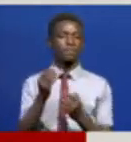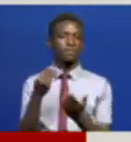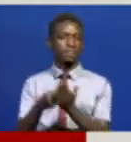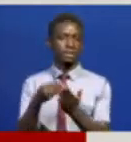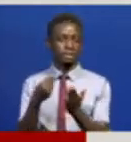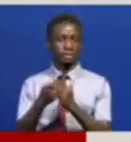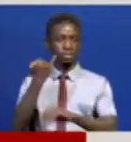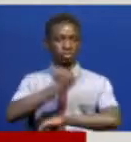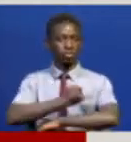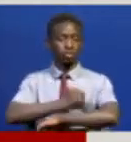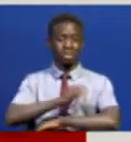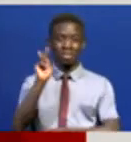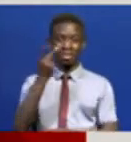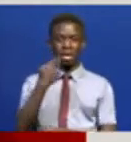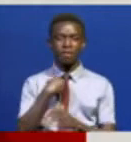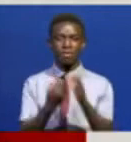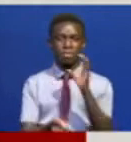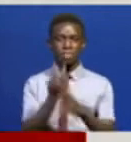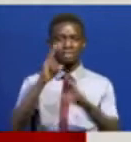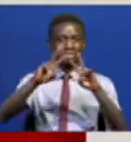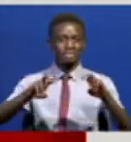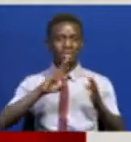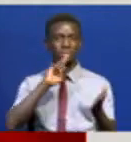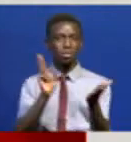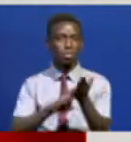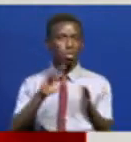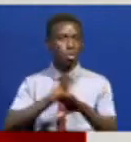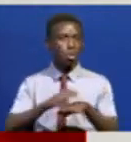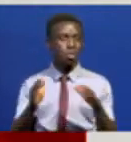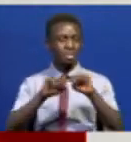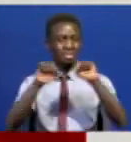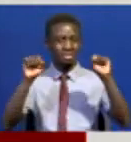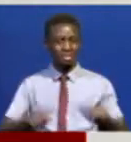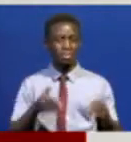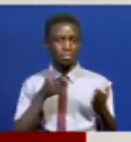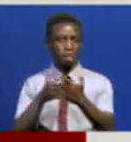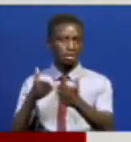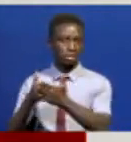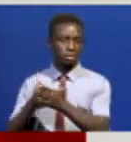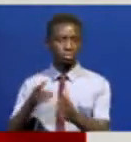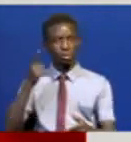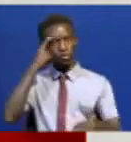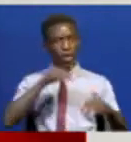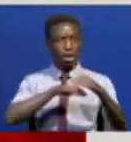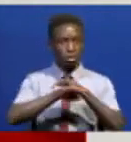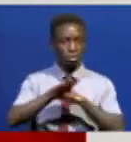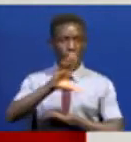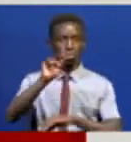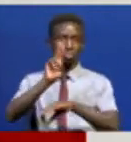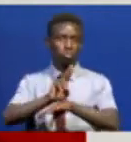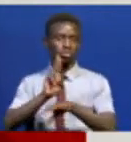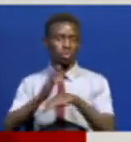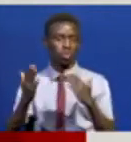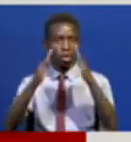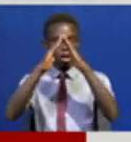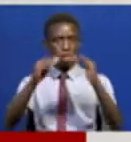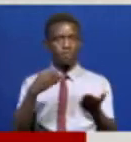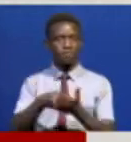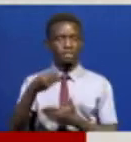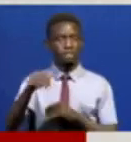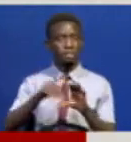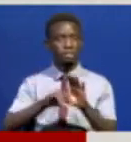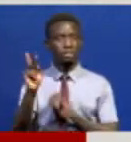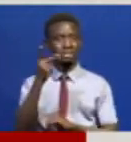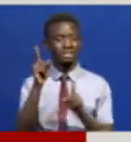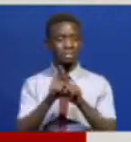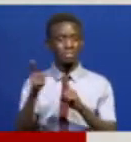of Kenya have initiated a research report on the systemic barriers to access and usage of housing finance in Kenya.